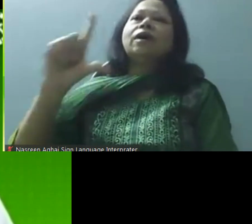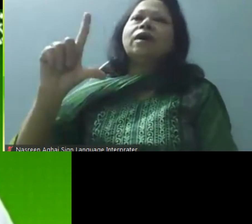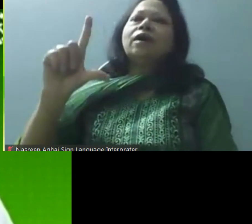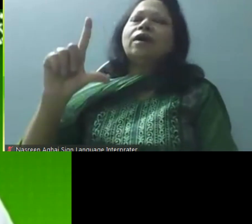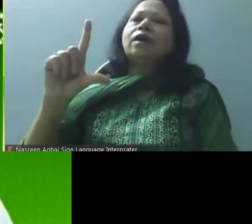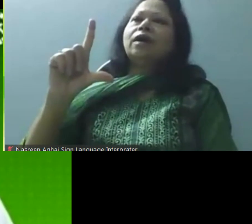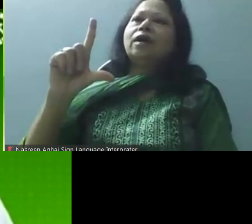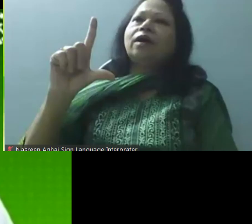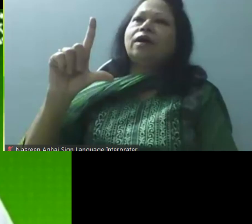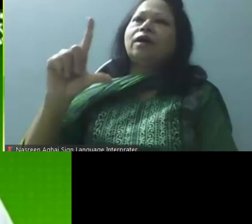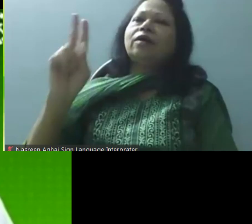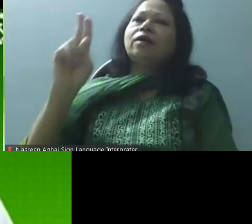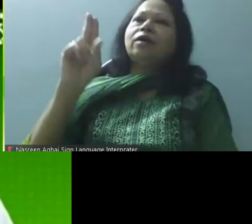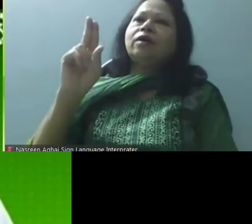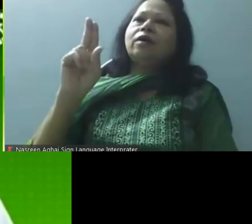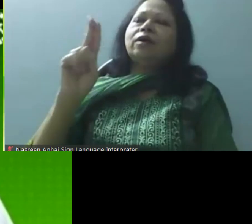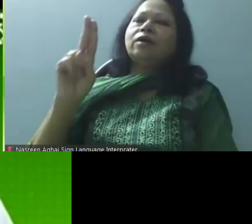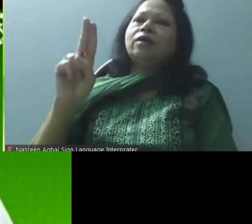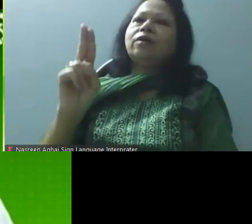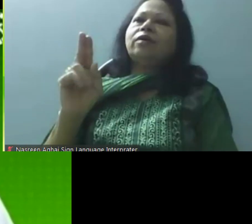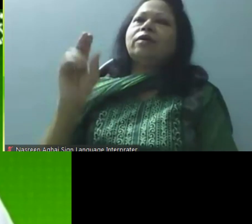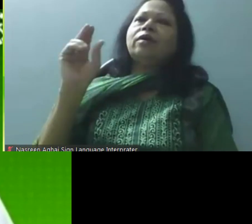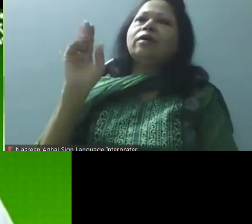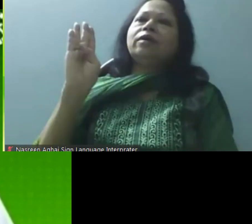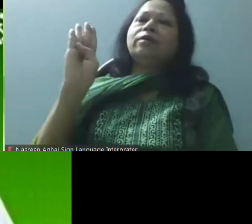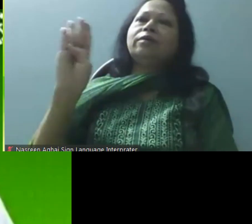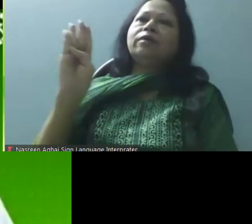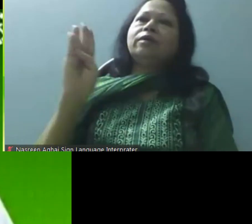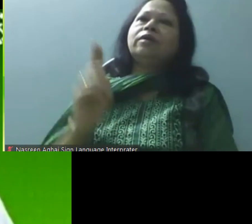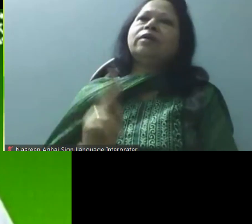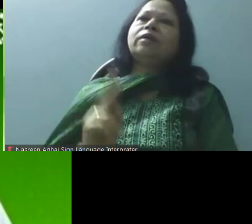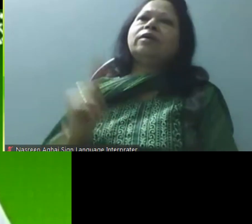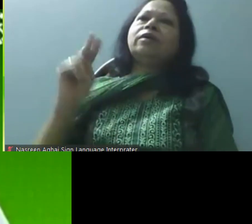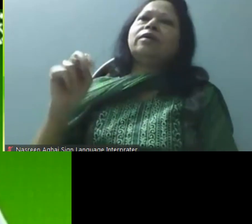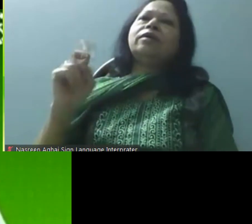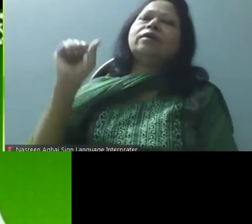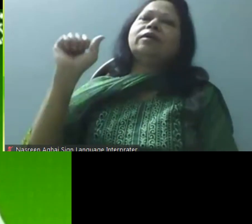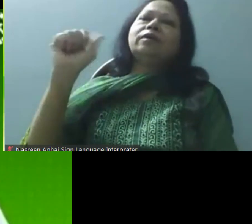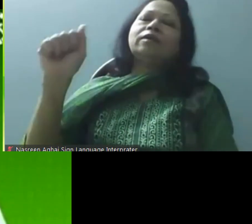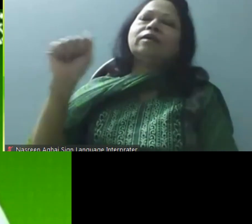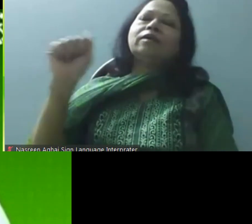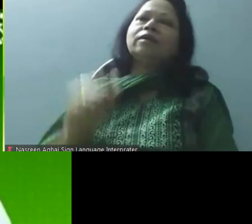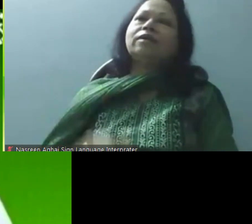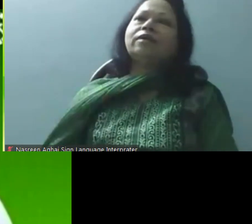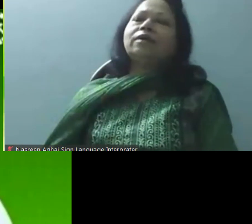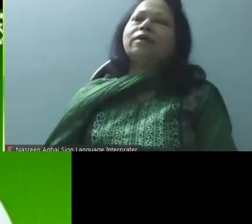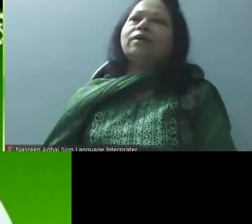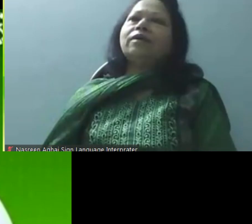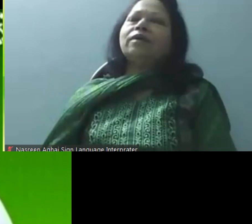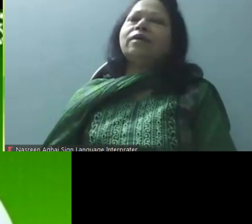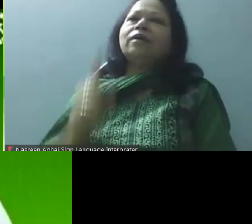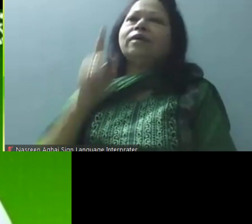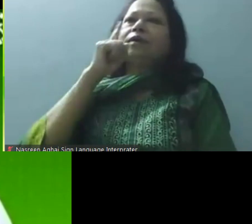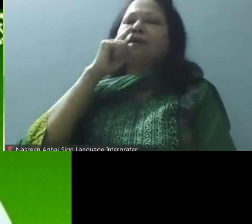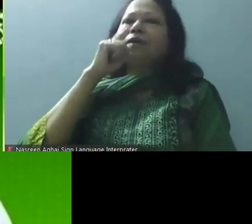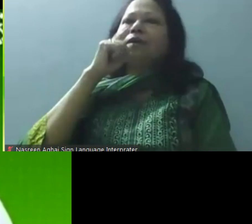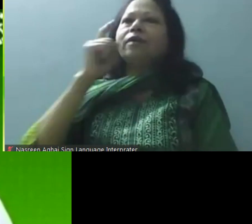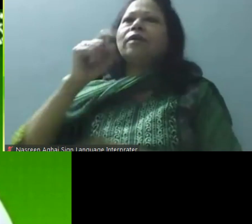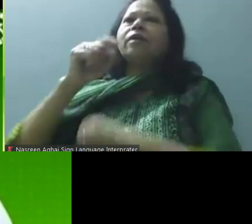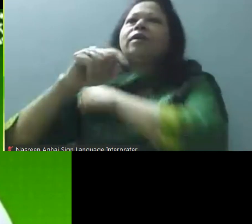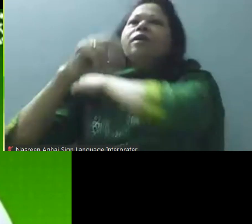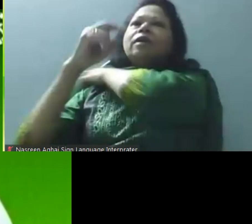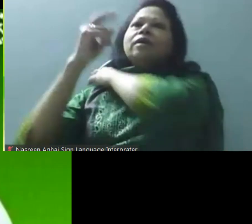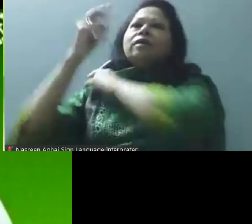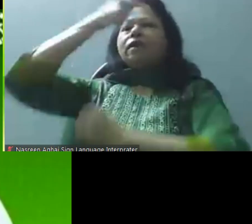an account of the main challenge that you have faced while working in Tunisia or in the African